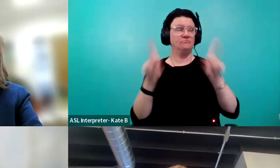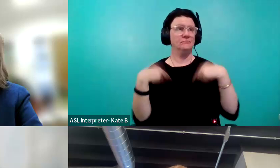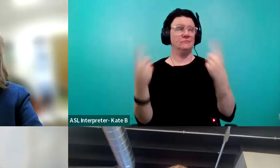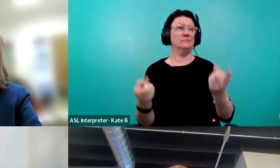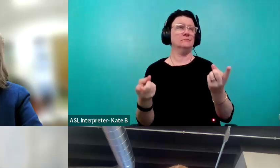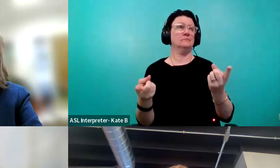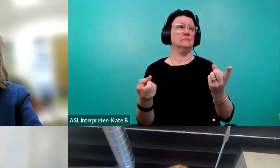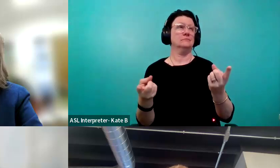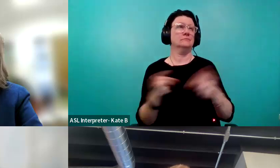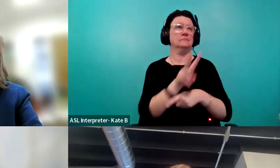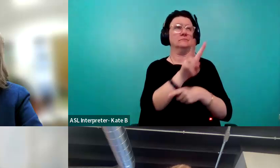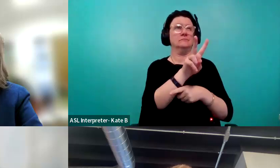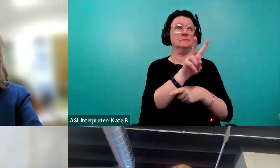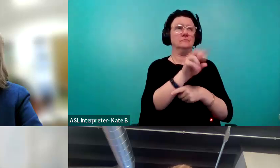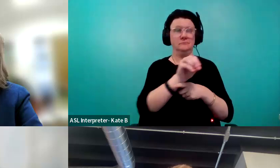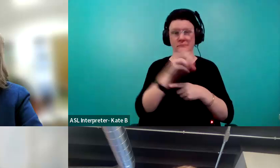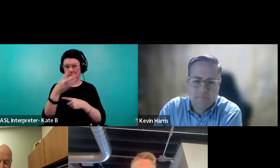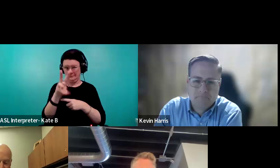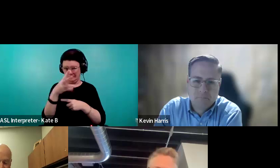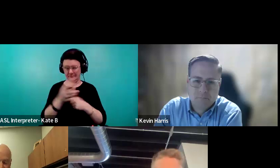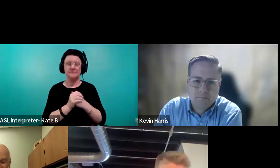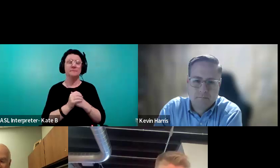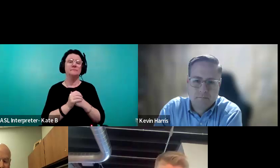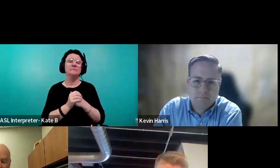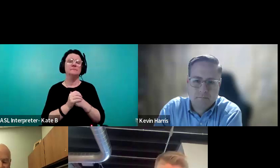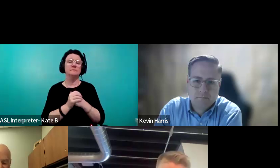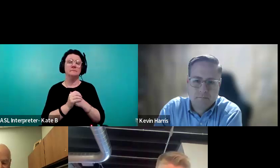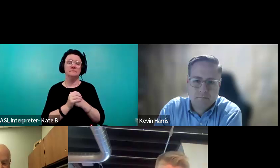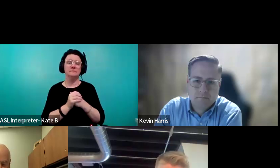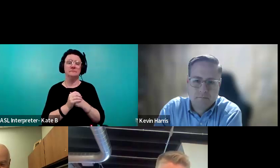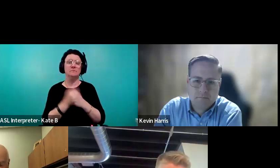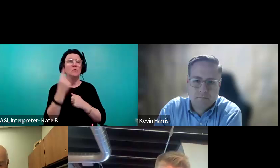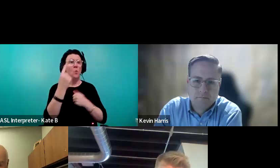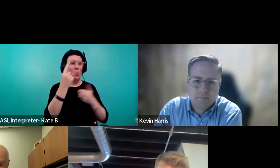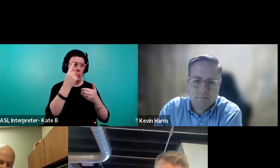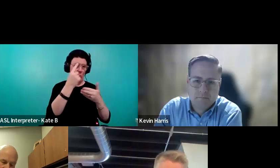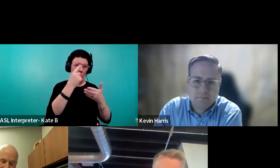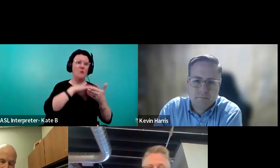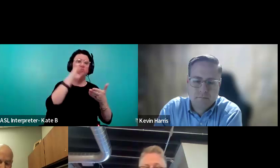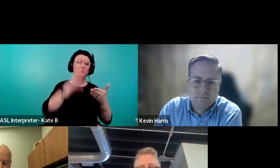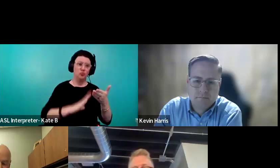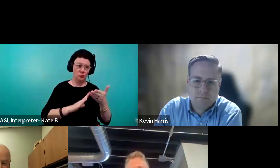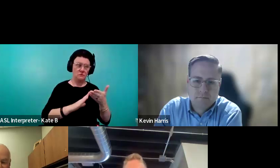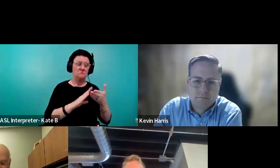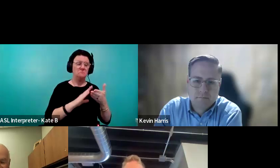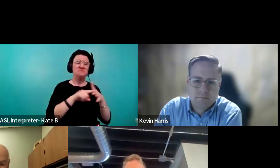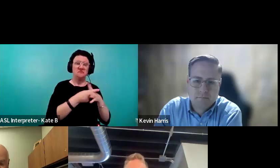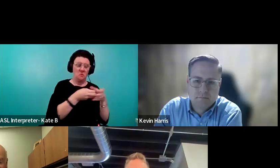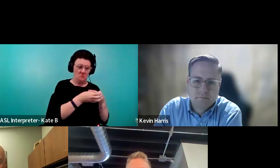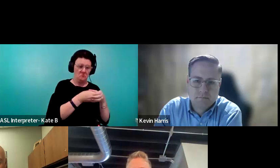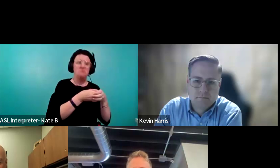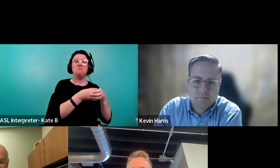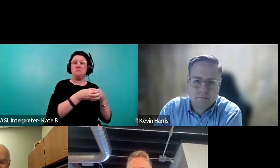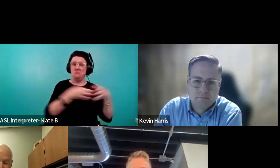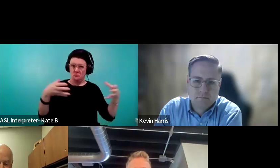since 2016, and we started with one student, and we've had any number of students since